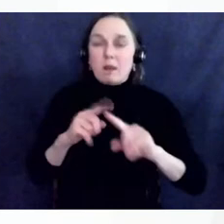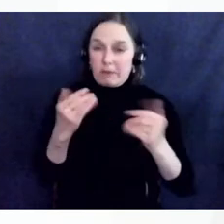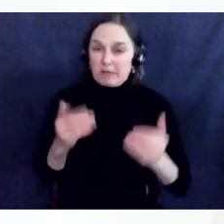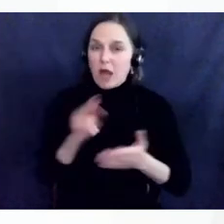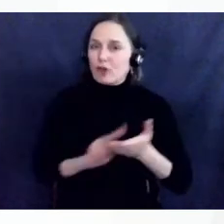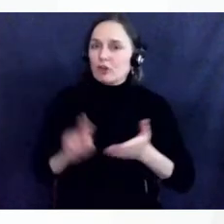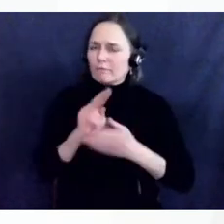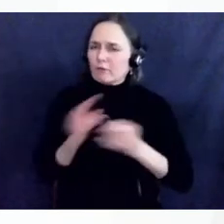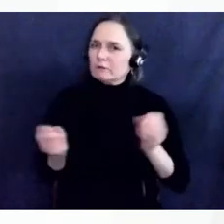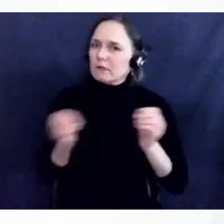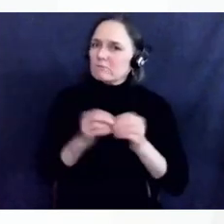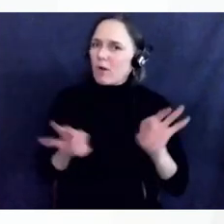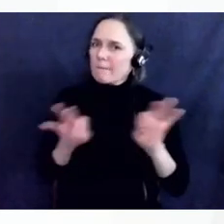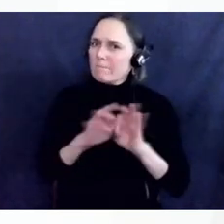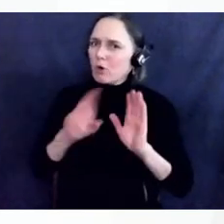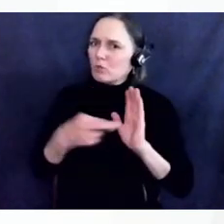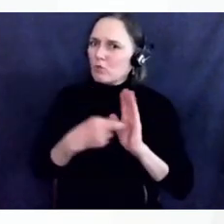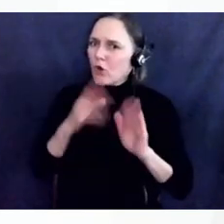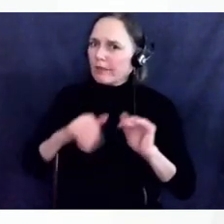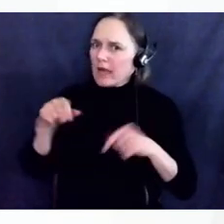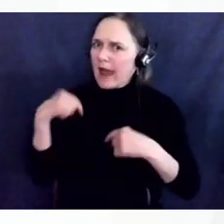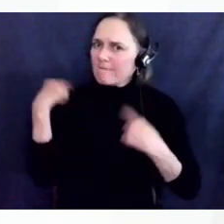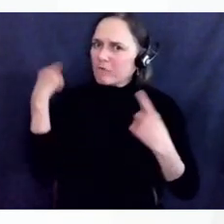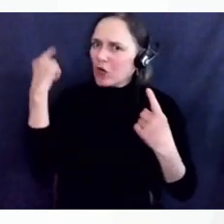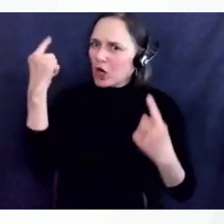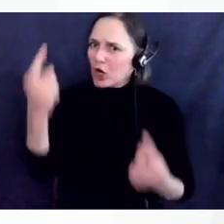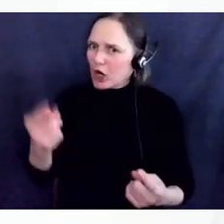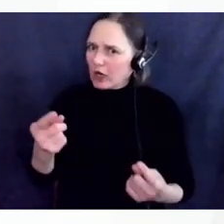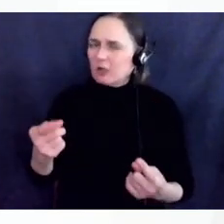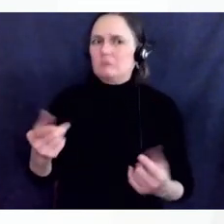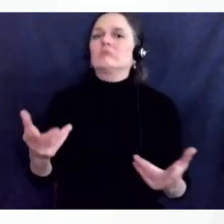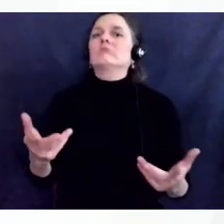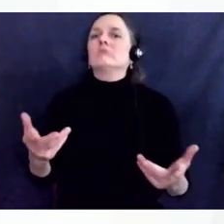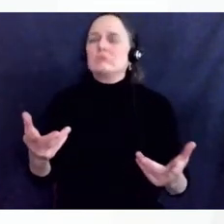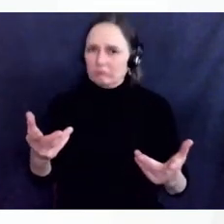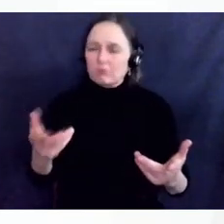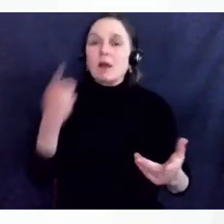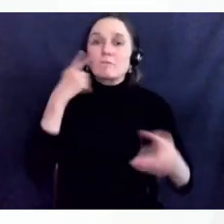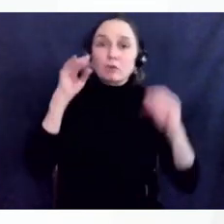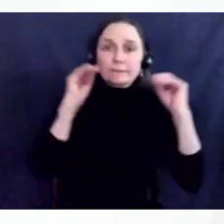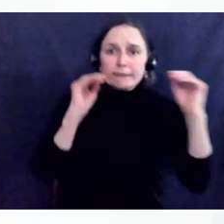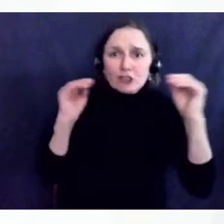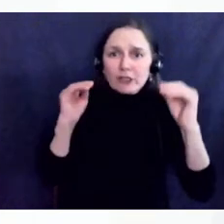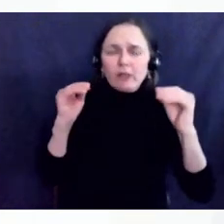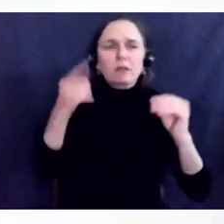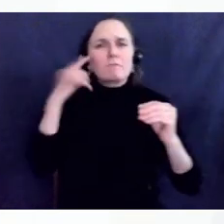research, teaching, and public service. And the response of our